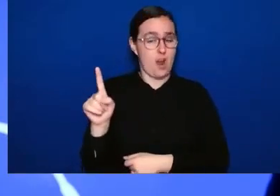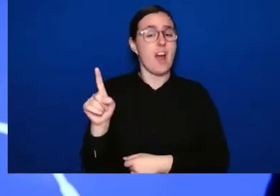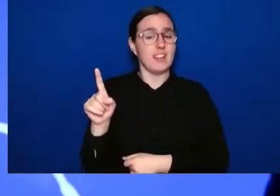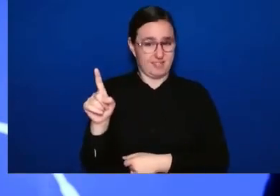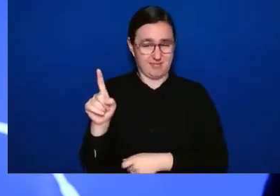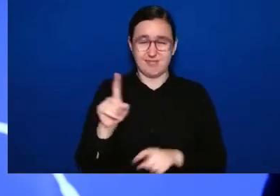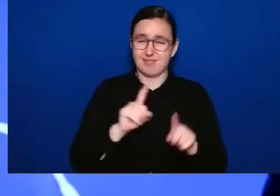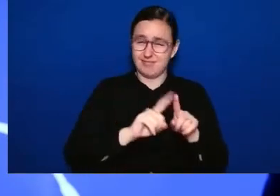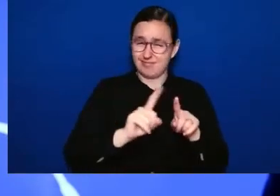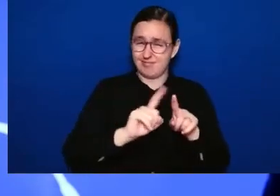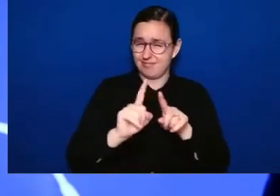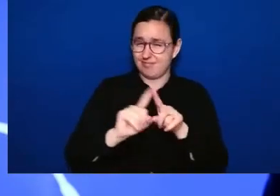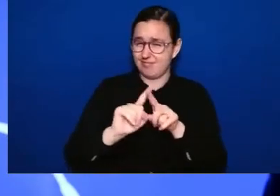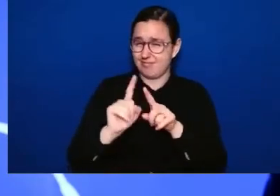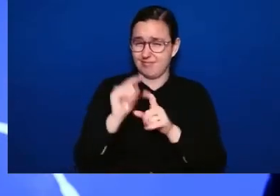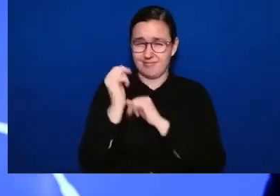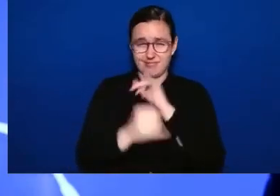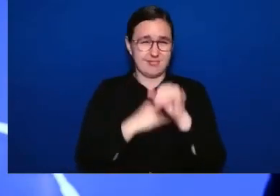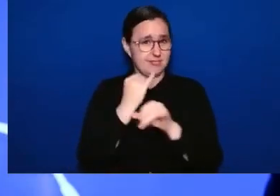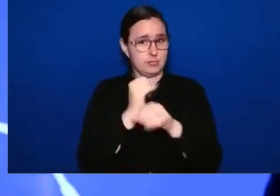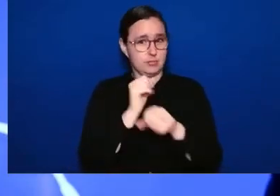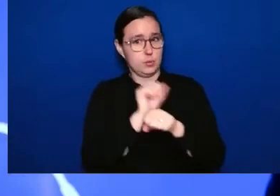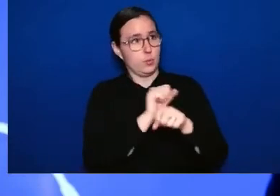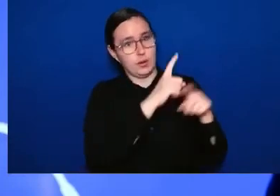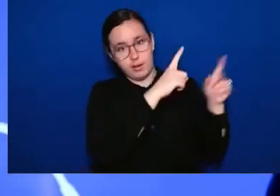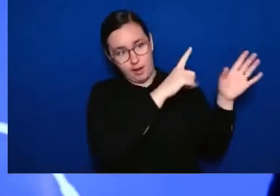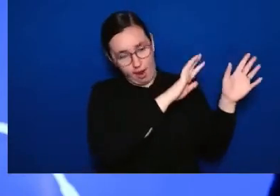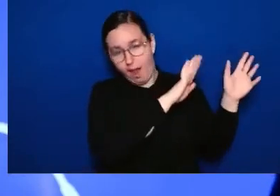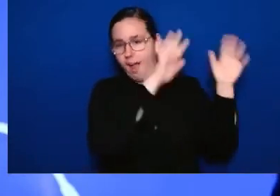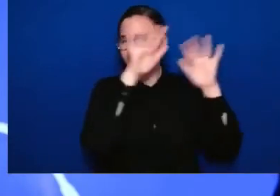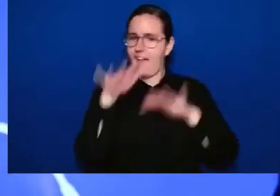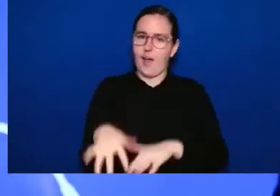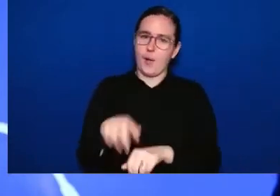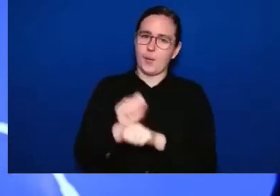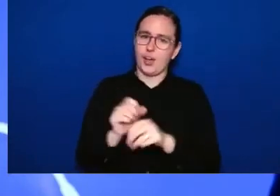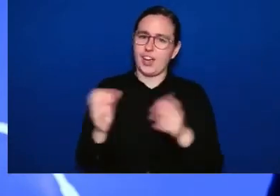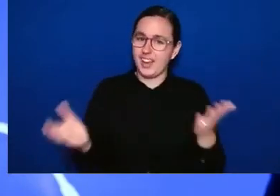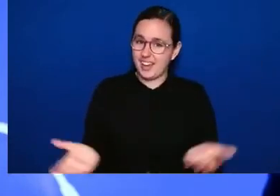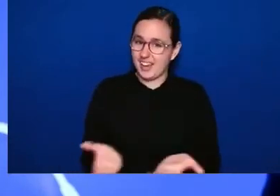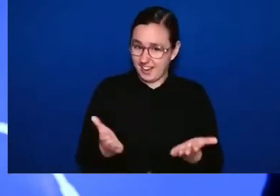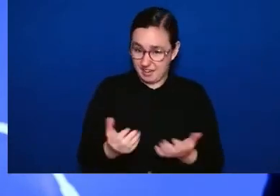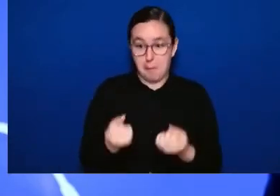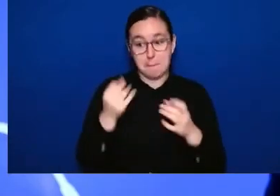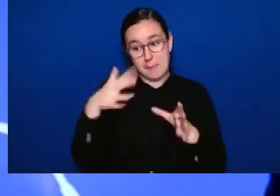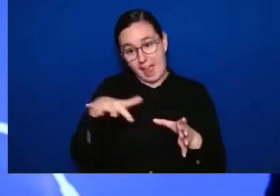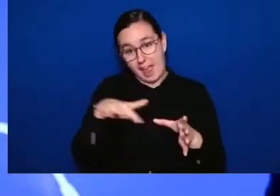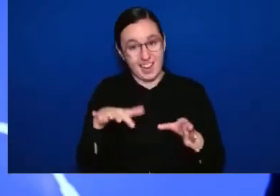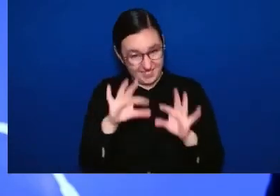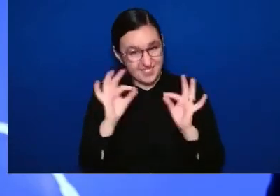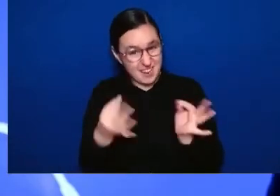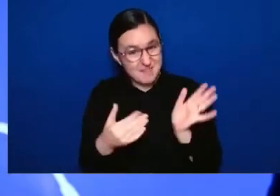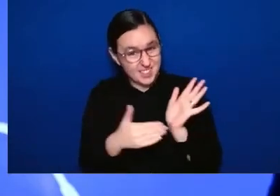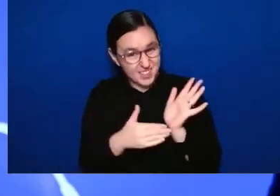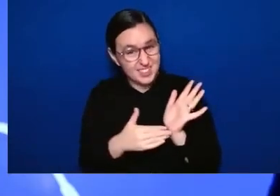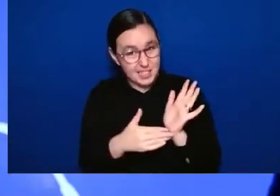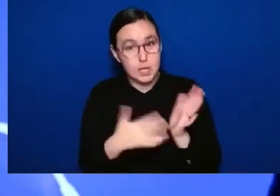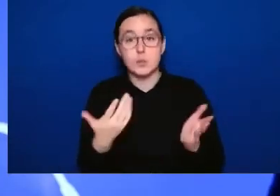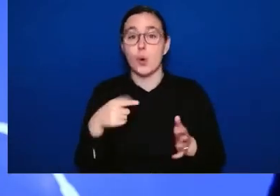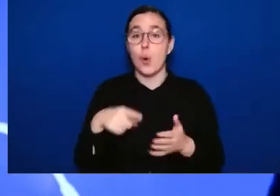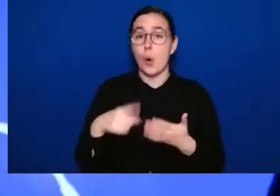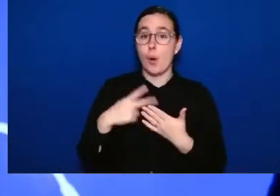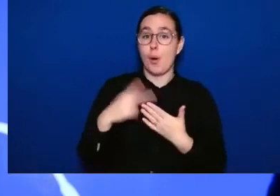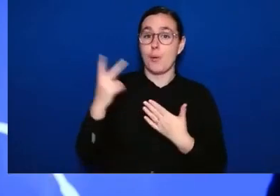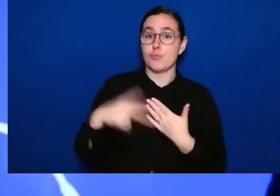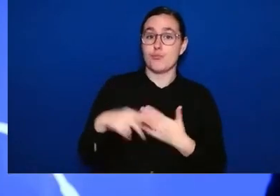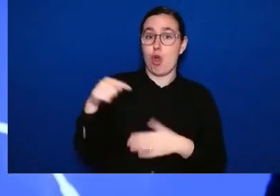2,570 of whom are family doctors. Expanding the Practice Ready Assessment Program, which we